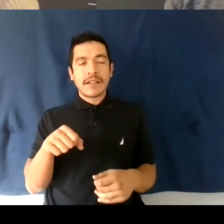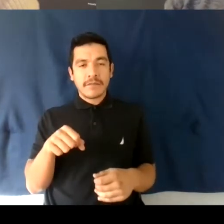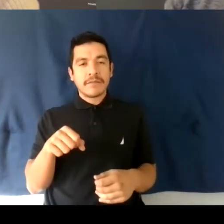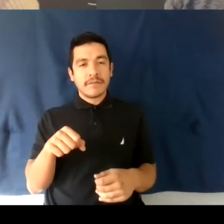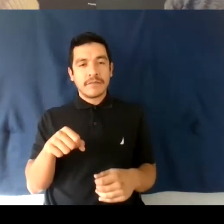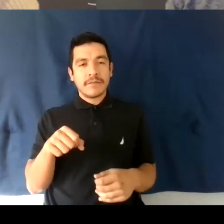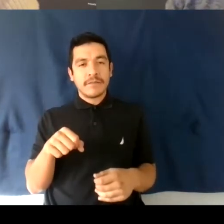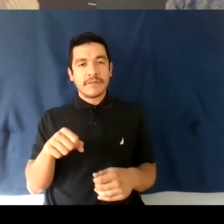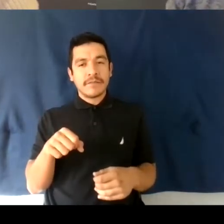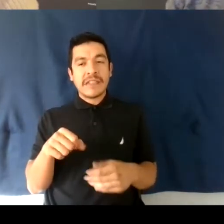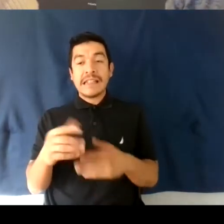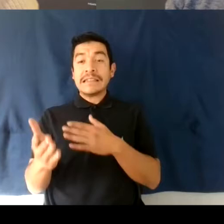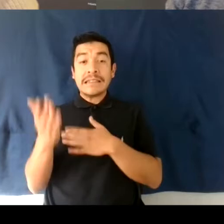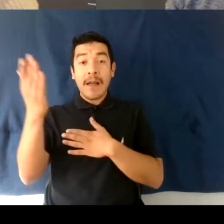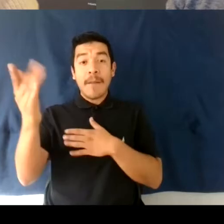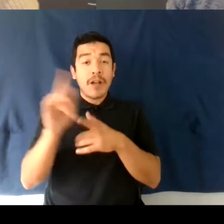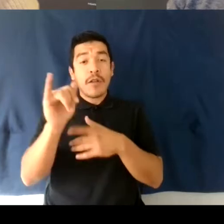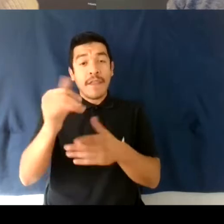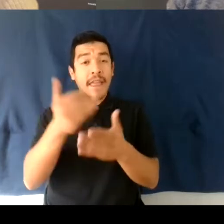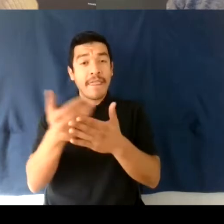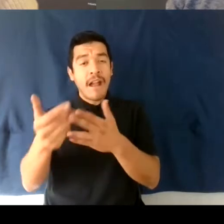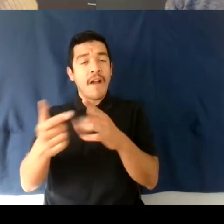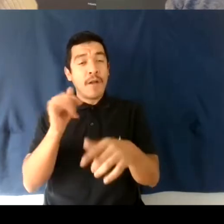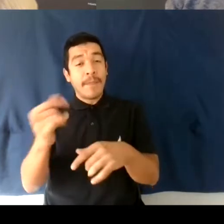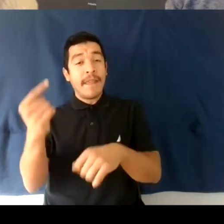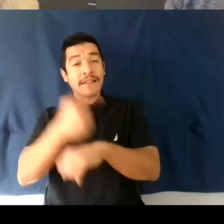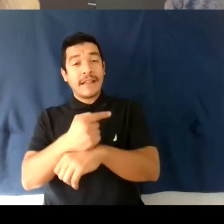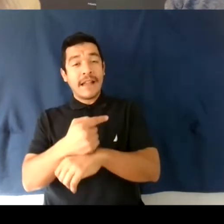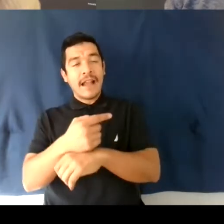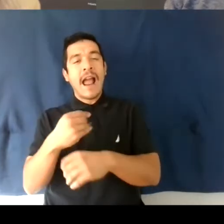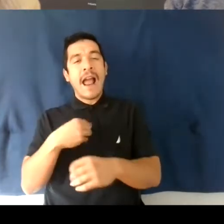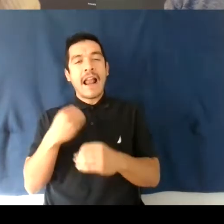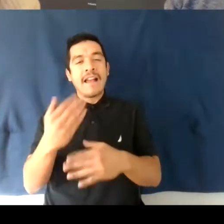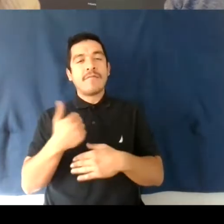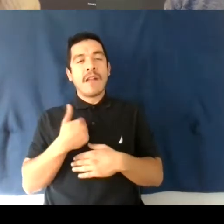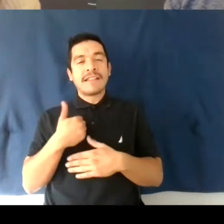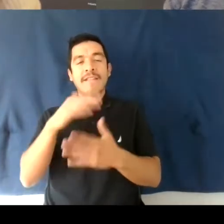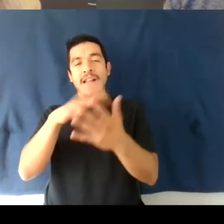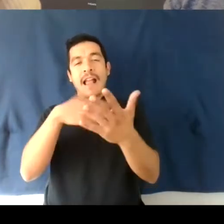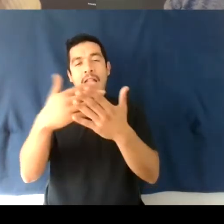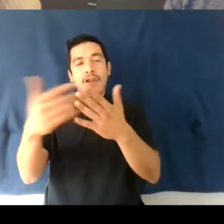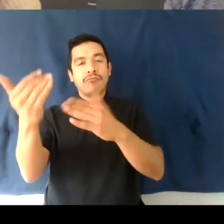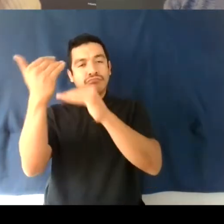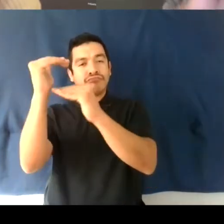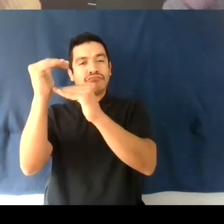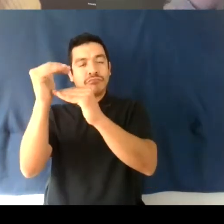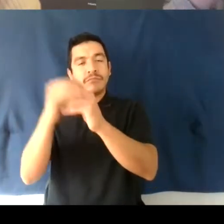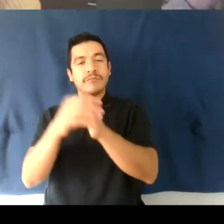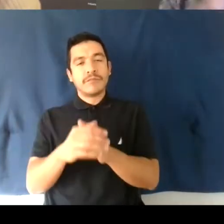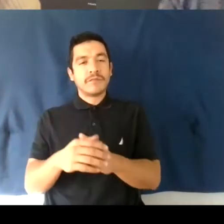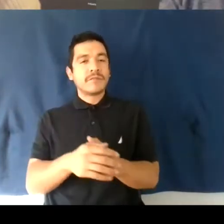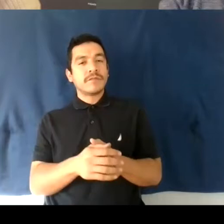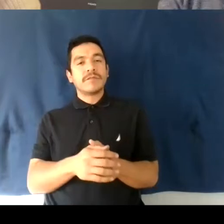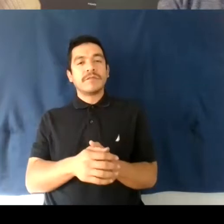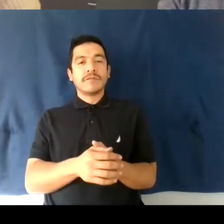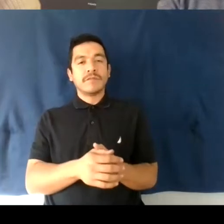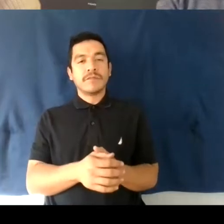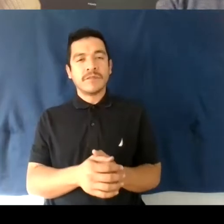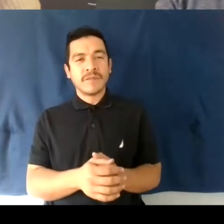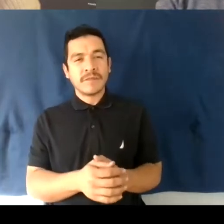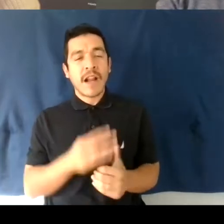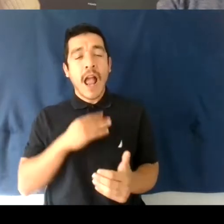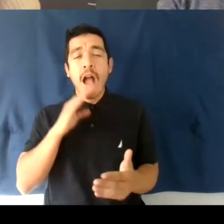to submit to this thing by this day. And like I can block off on my calendar, like I am going to write